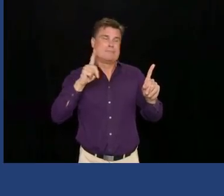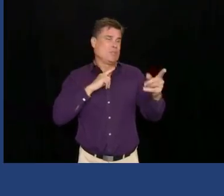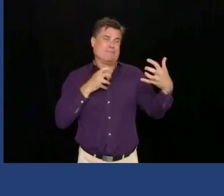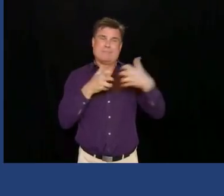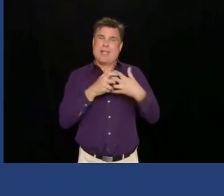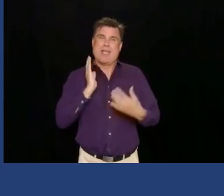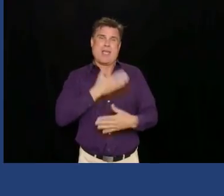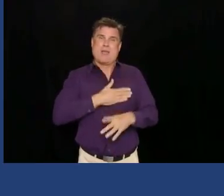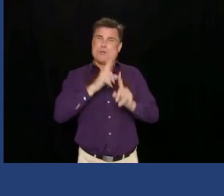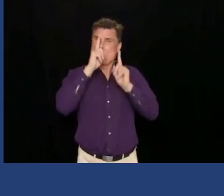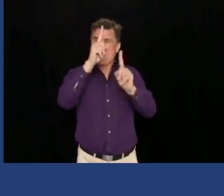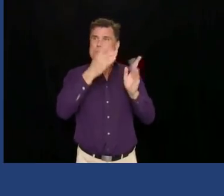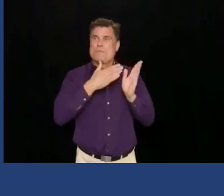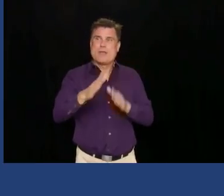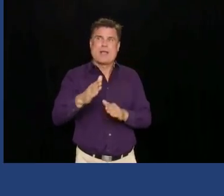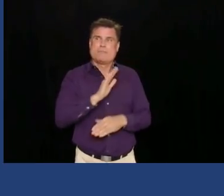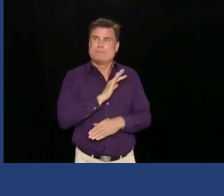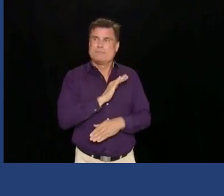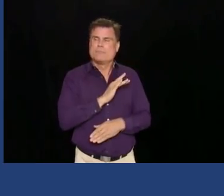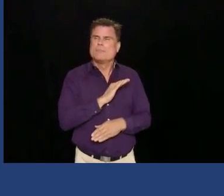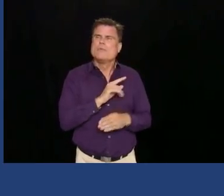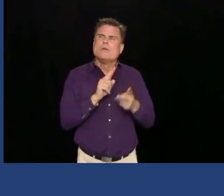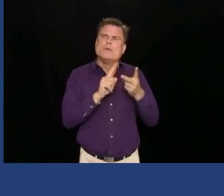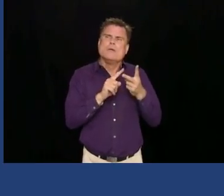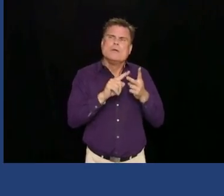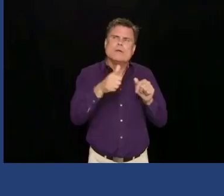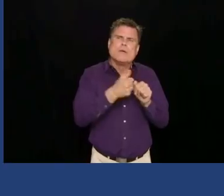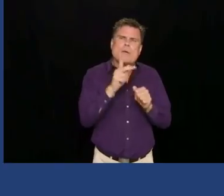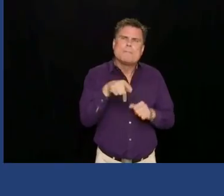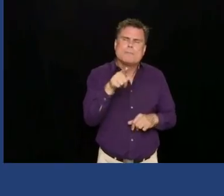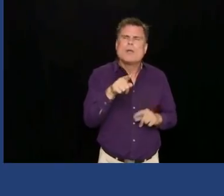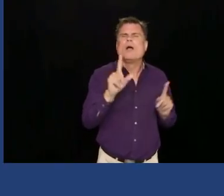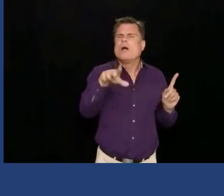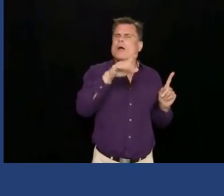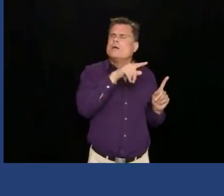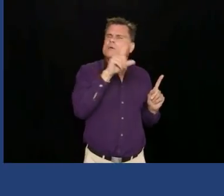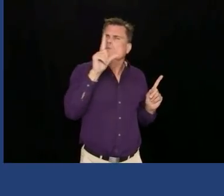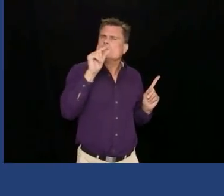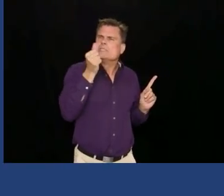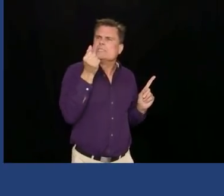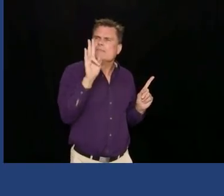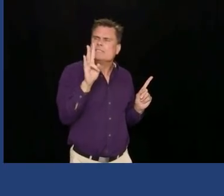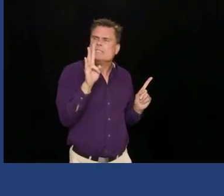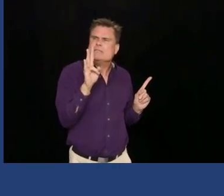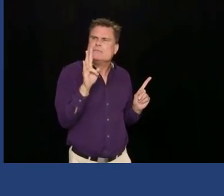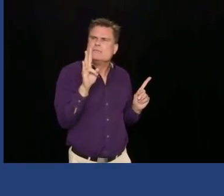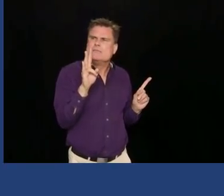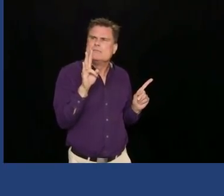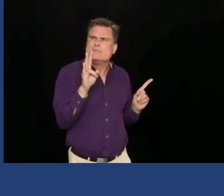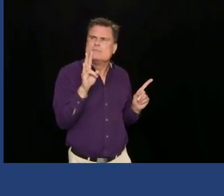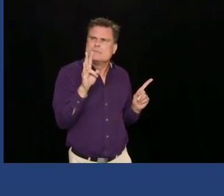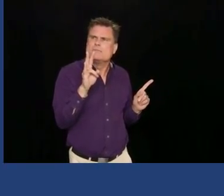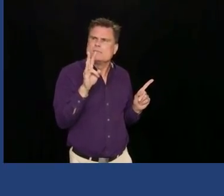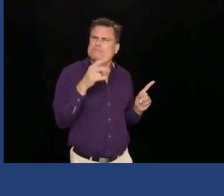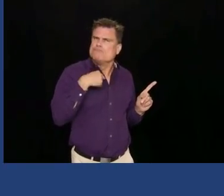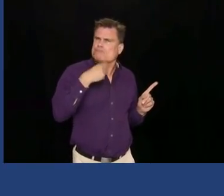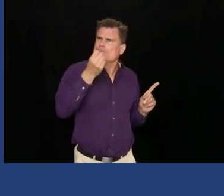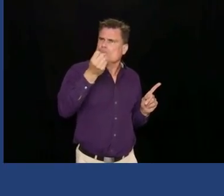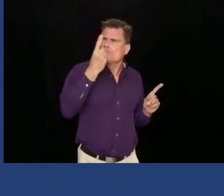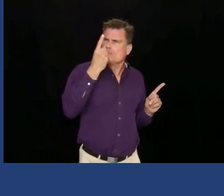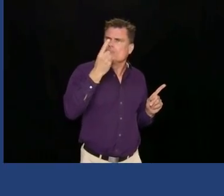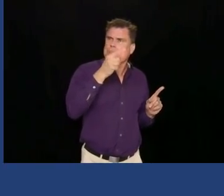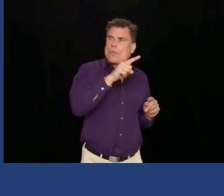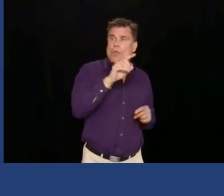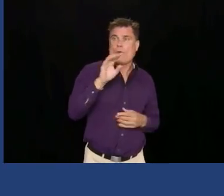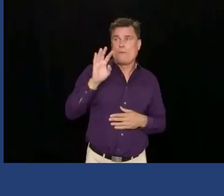just to follow up, if you will, too, in 2017, Interior Health told us that it had made a request for proposals for a 43-bed